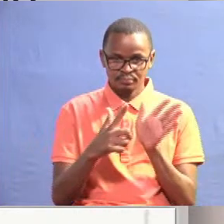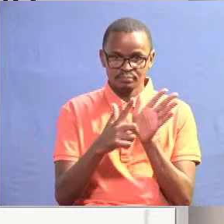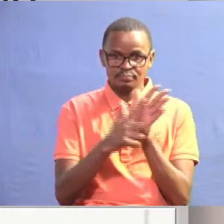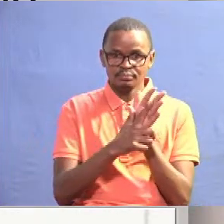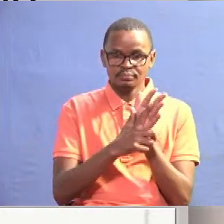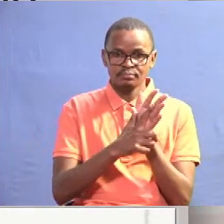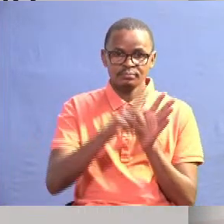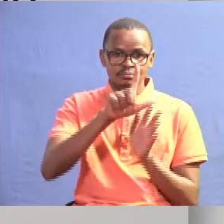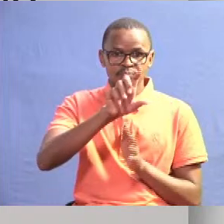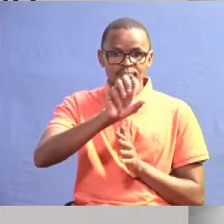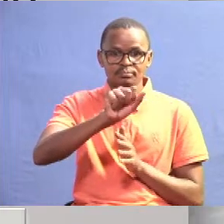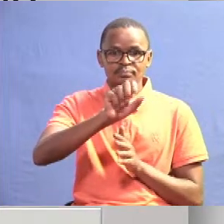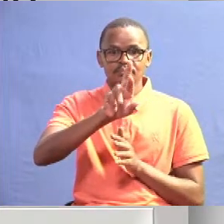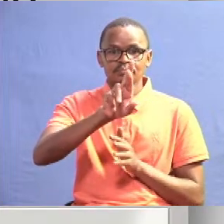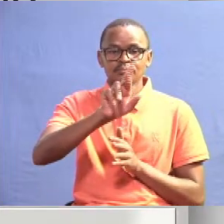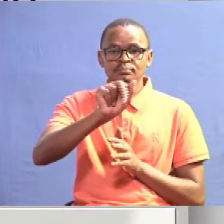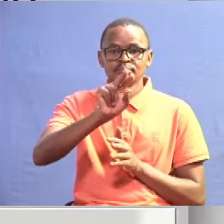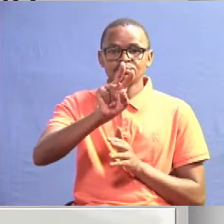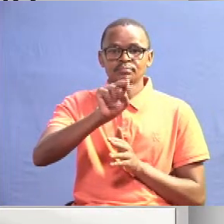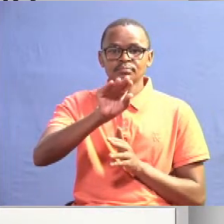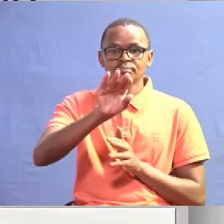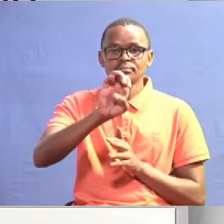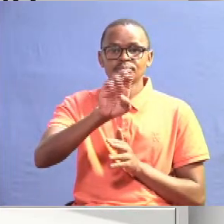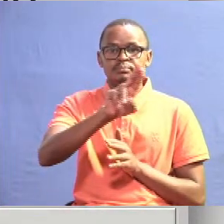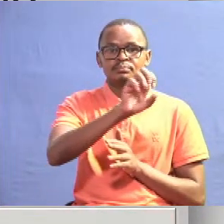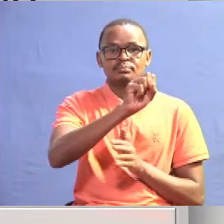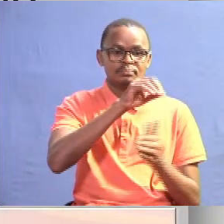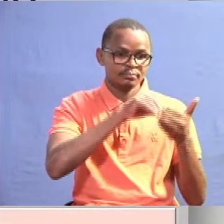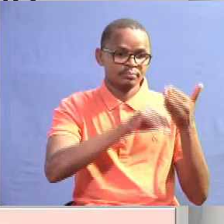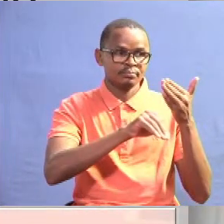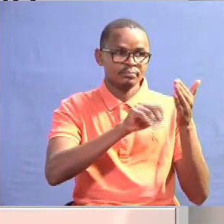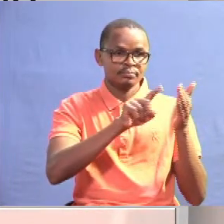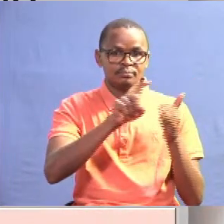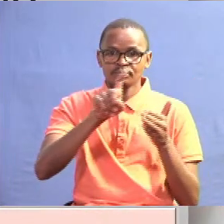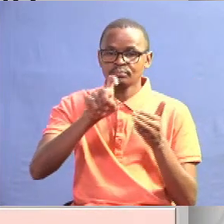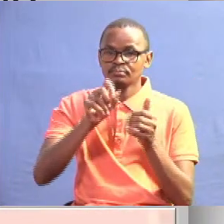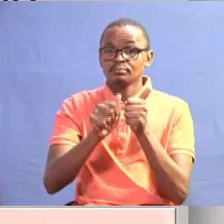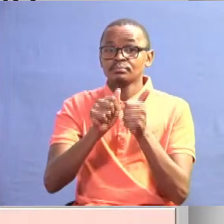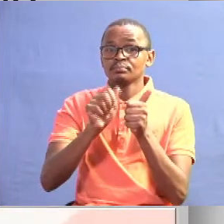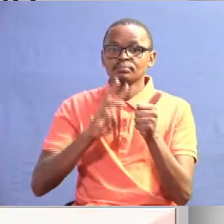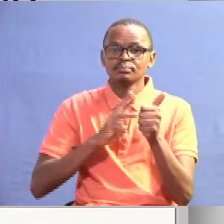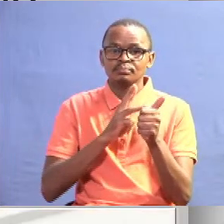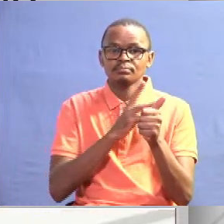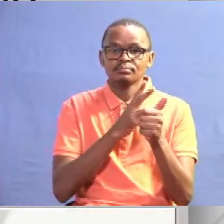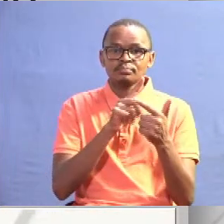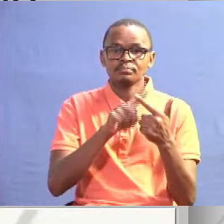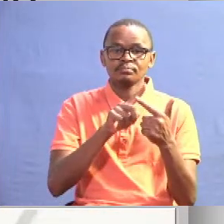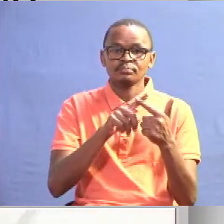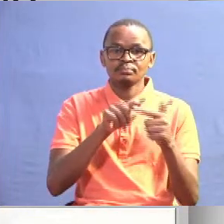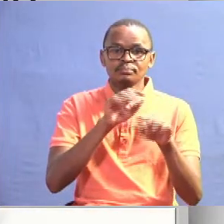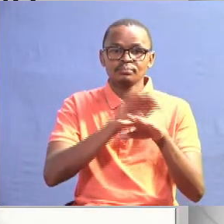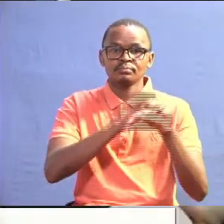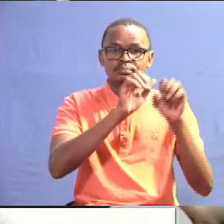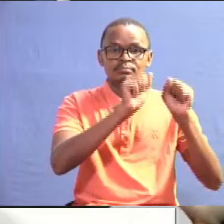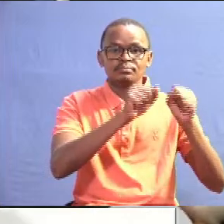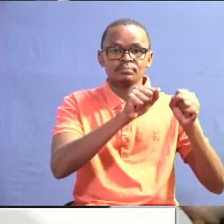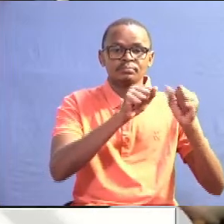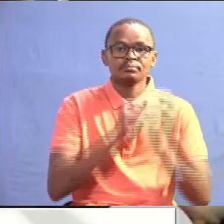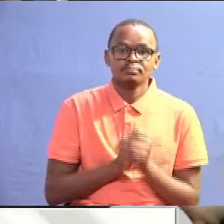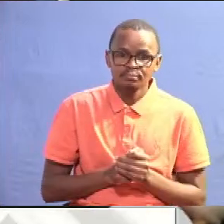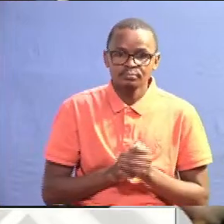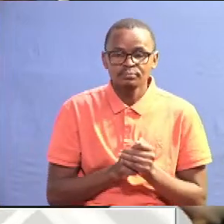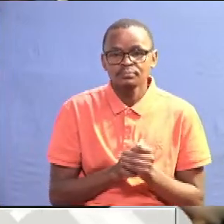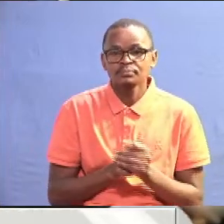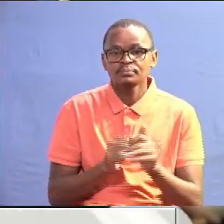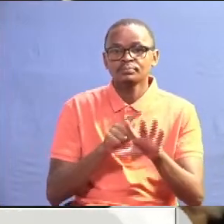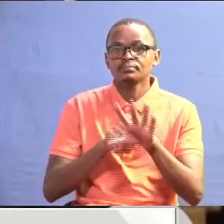Lawrence Costin warned that the withdrawal could delay U.S. access to vaccines and weaken epidemic surveillance capabilities. The